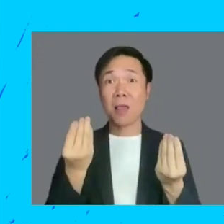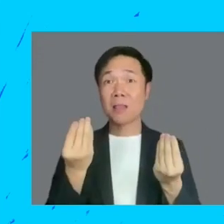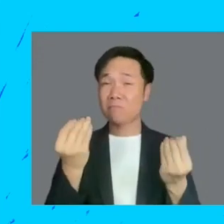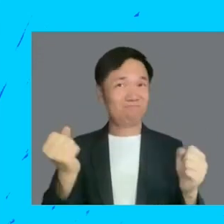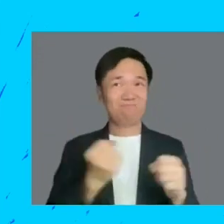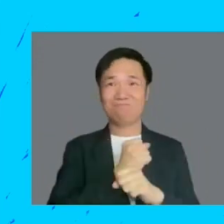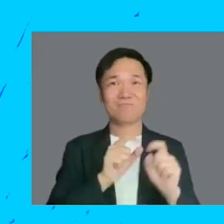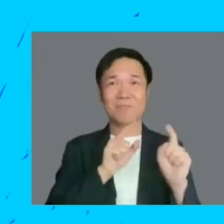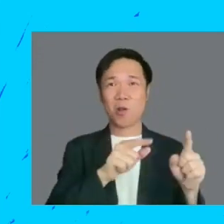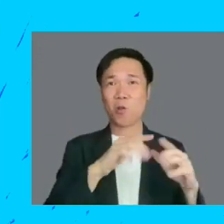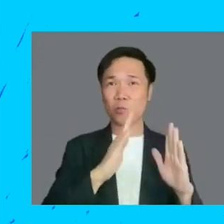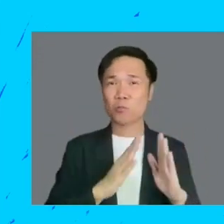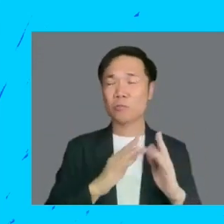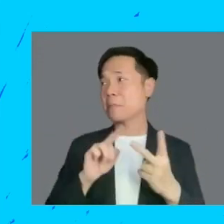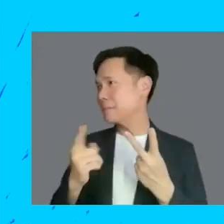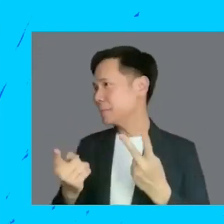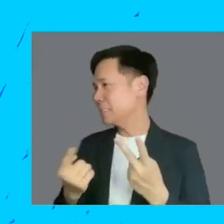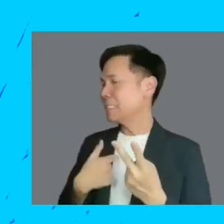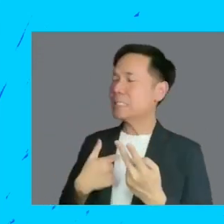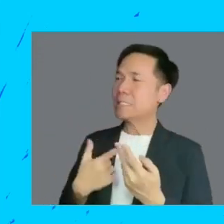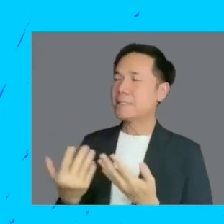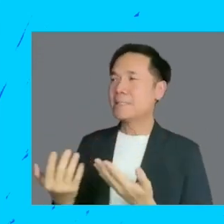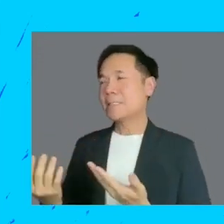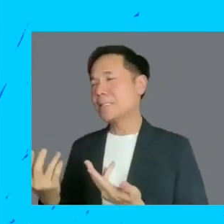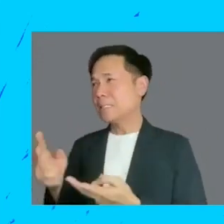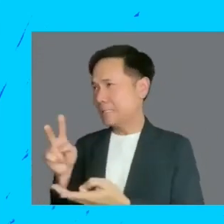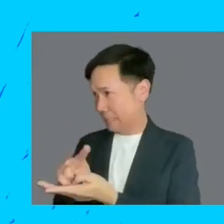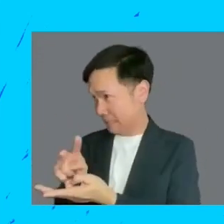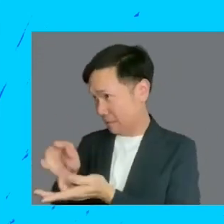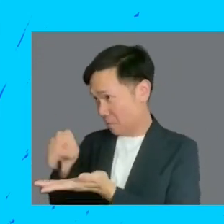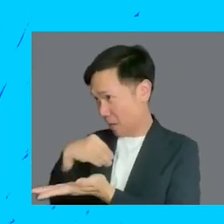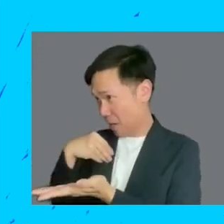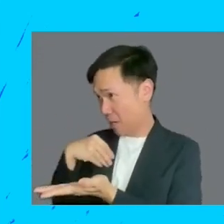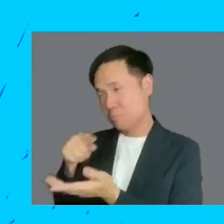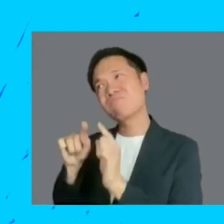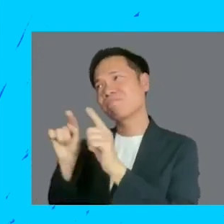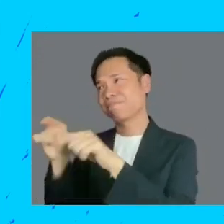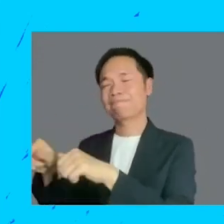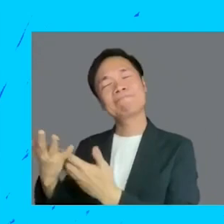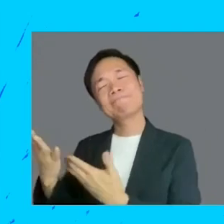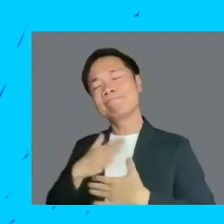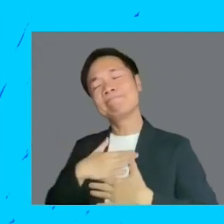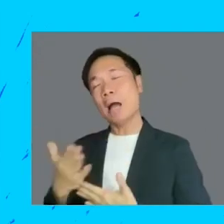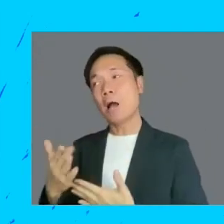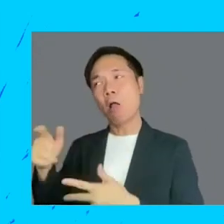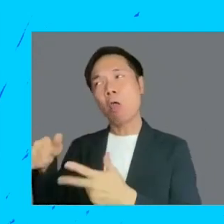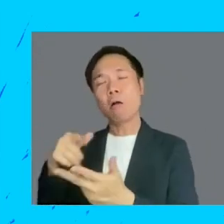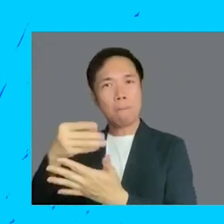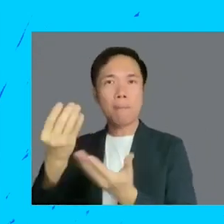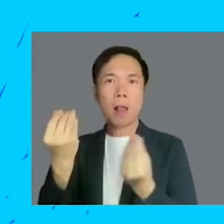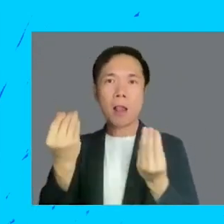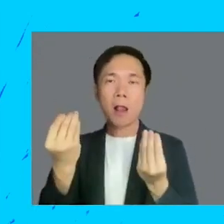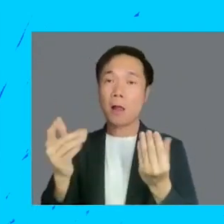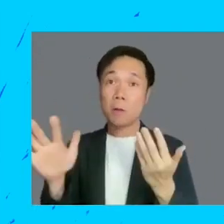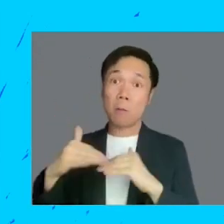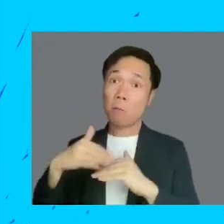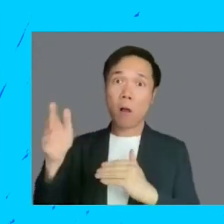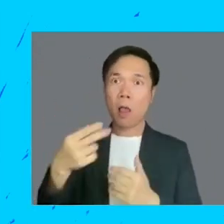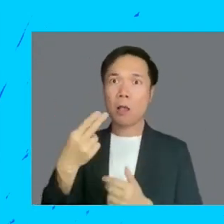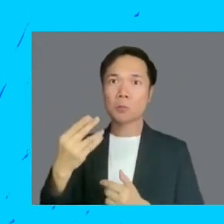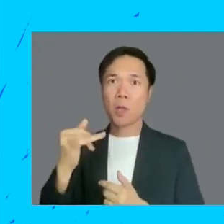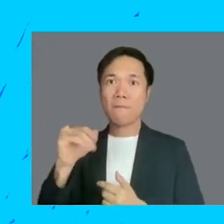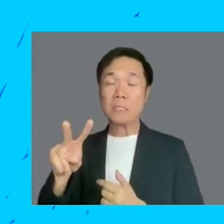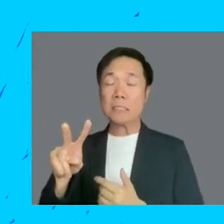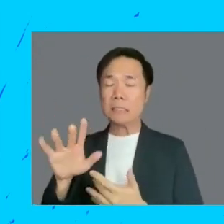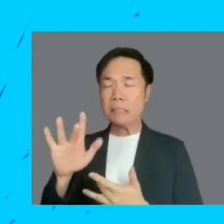risky behaviors, or stay in relationships where gender-based violence is occurring, all of which increase their risk of HIV.